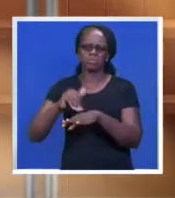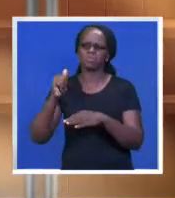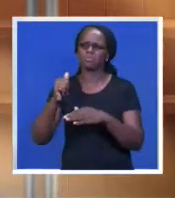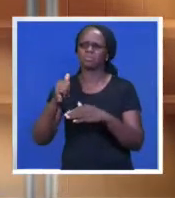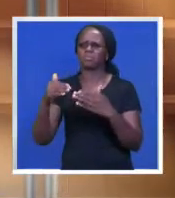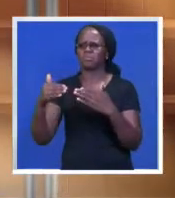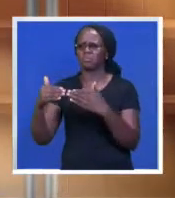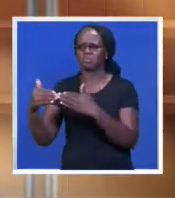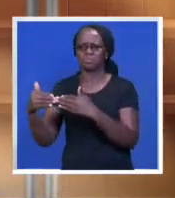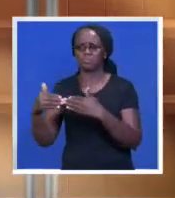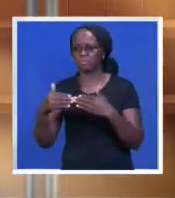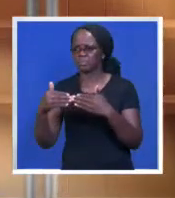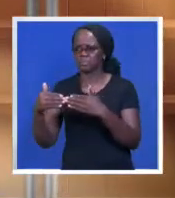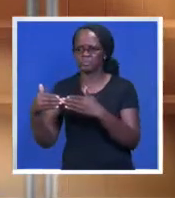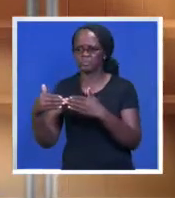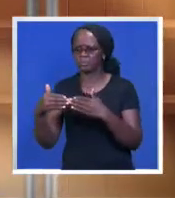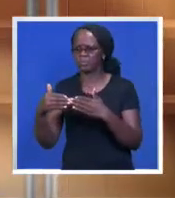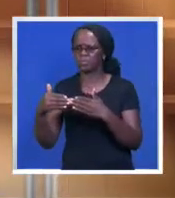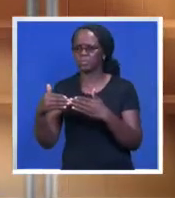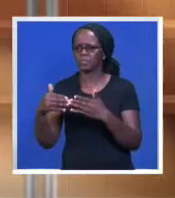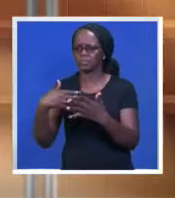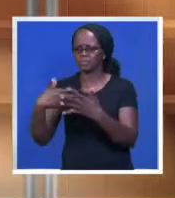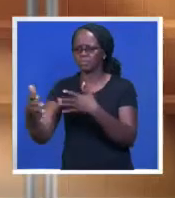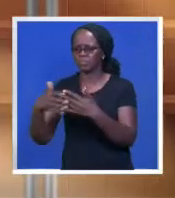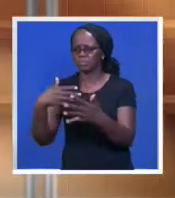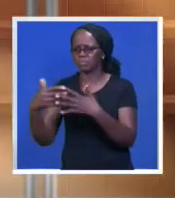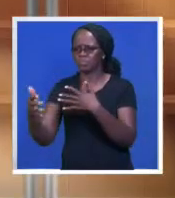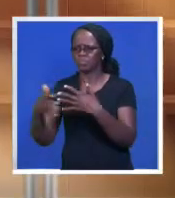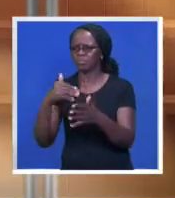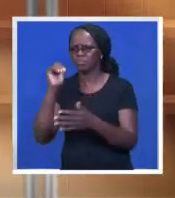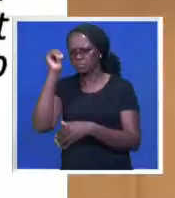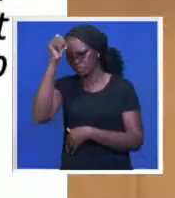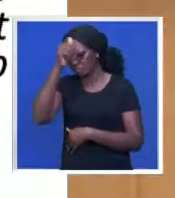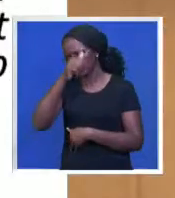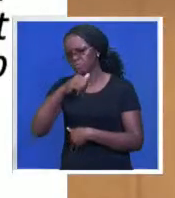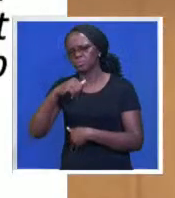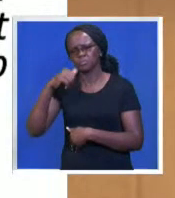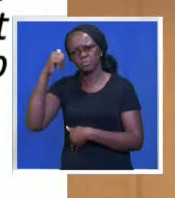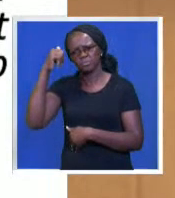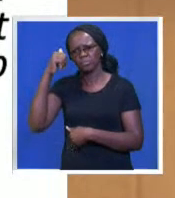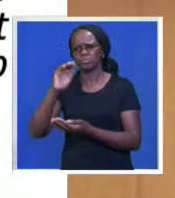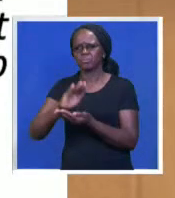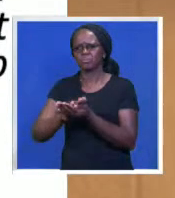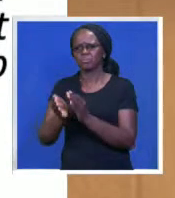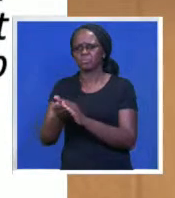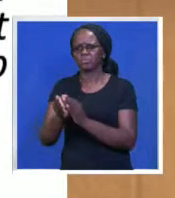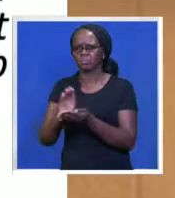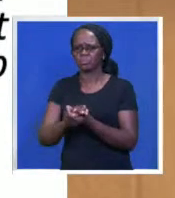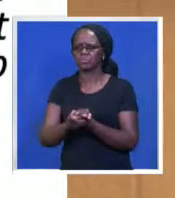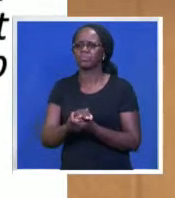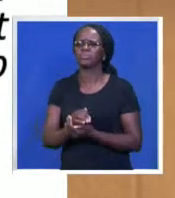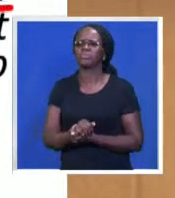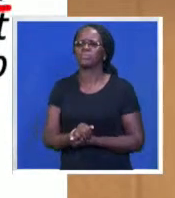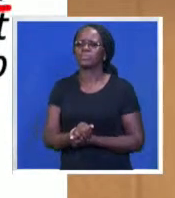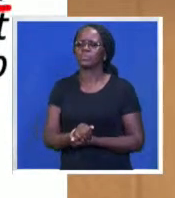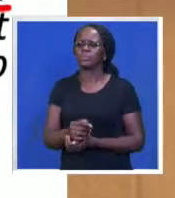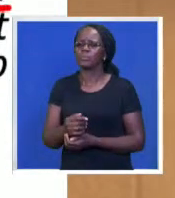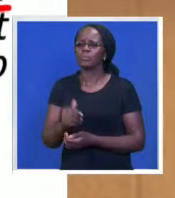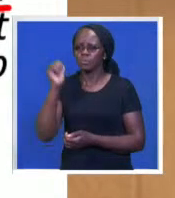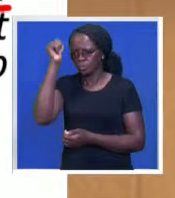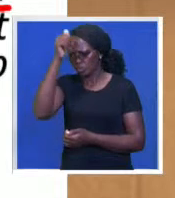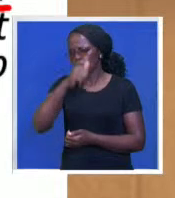any way that we feel like. In Genesis 2, verse 15, God instructs us to take care